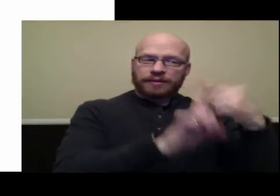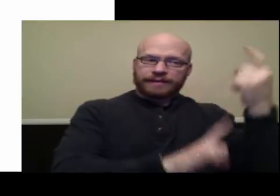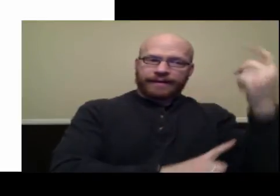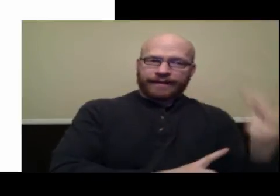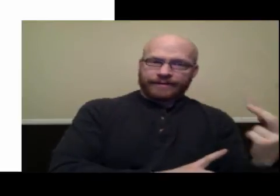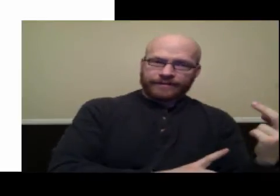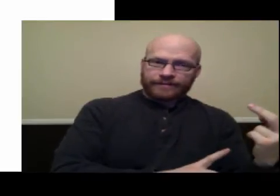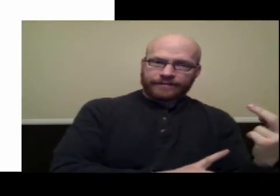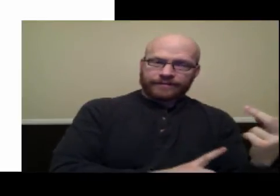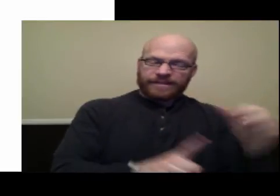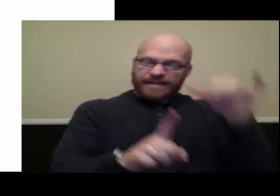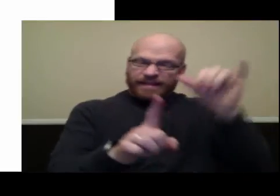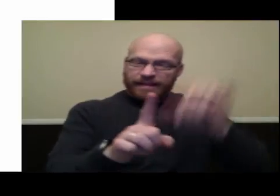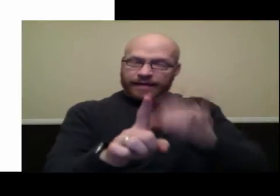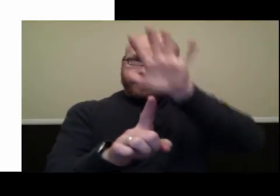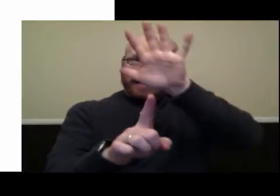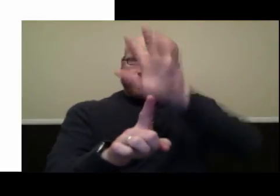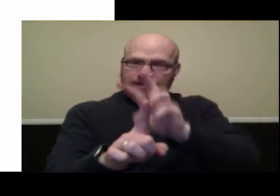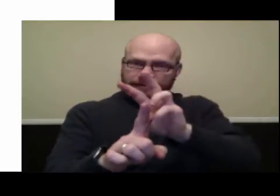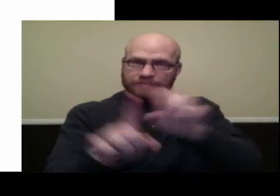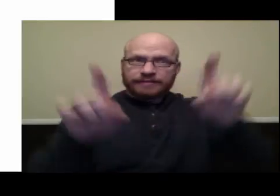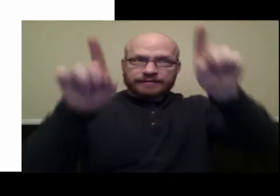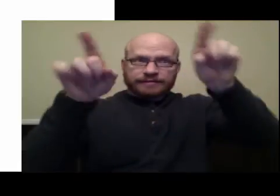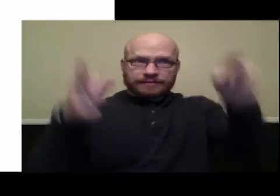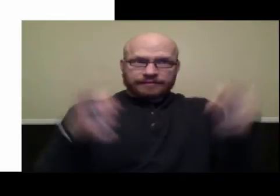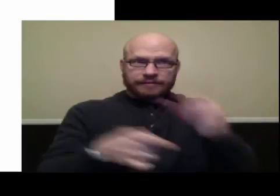plus 1 half.